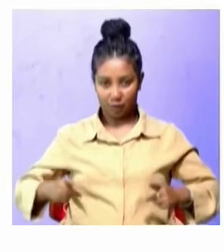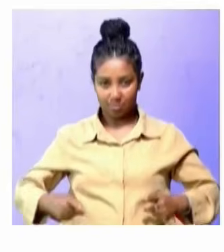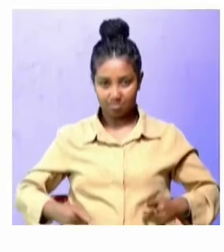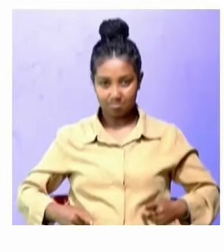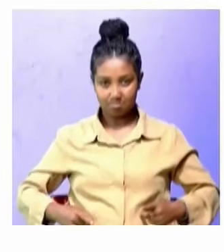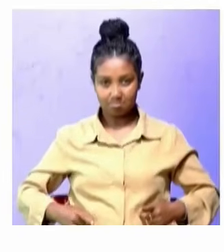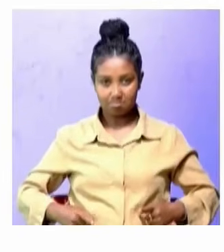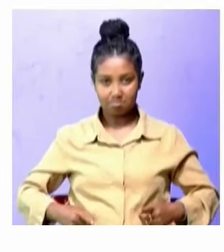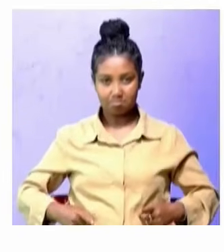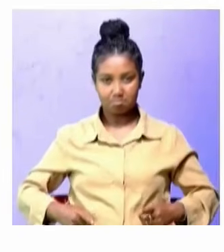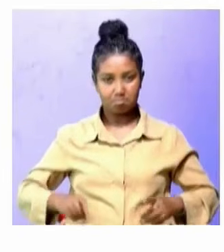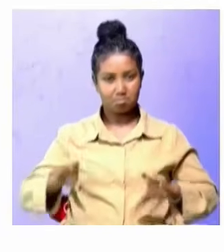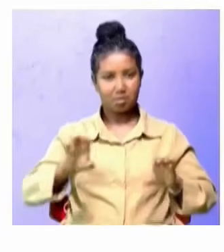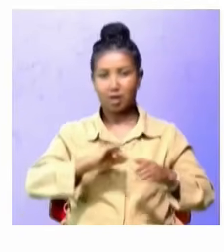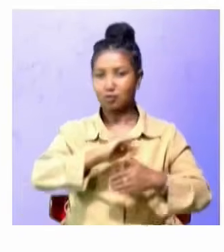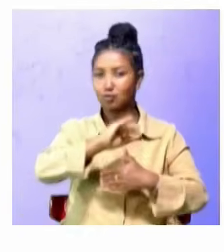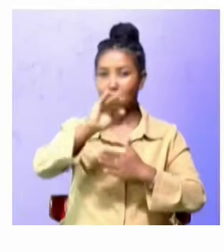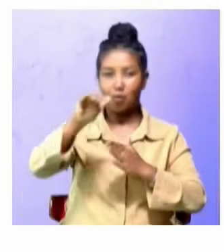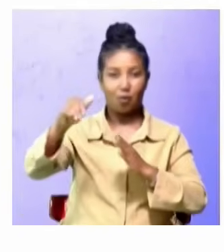make us all